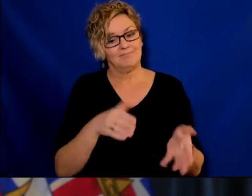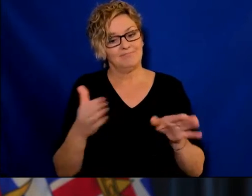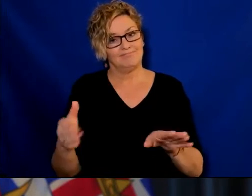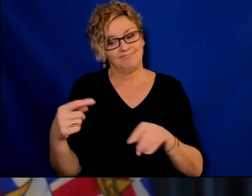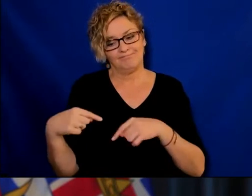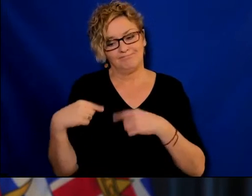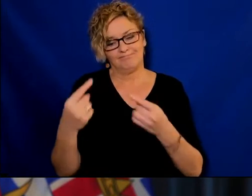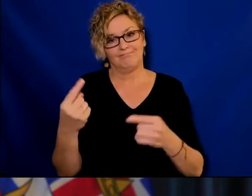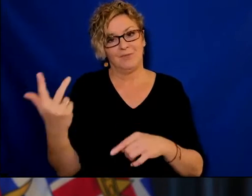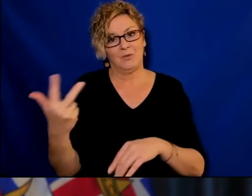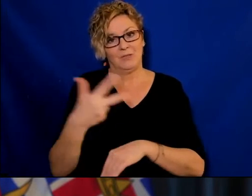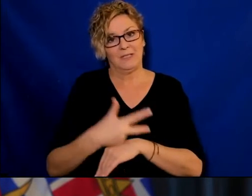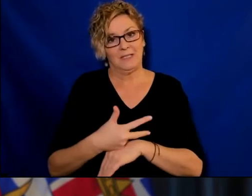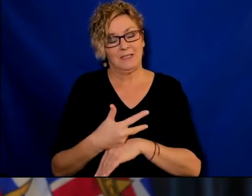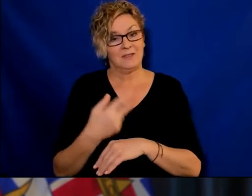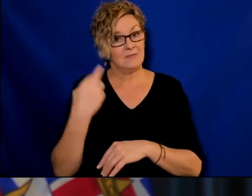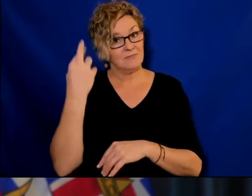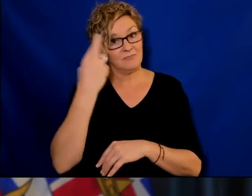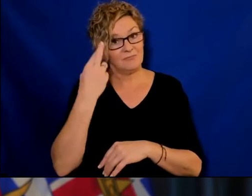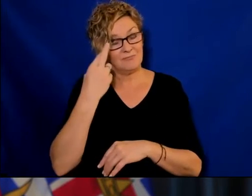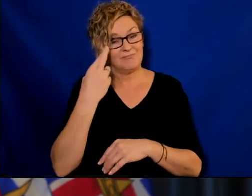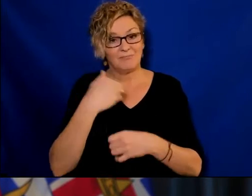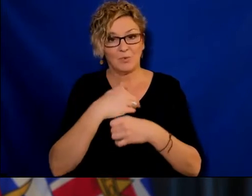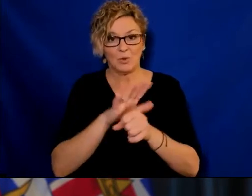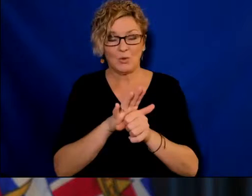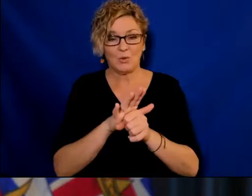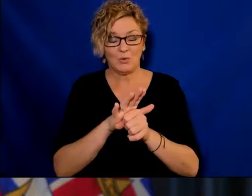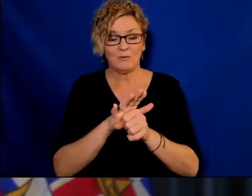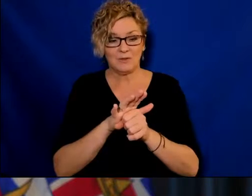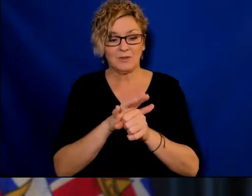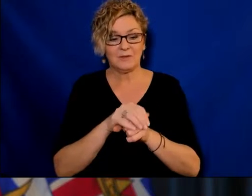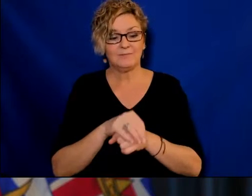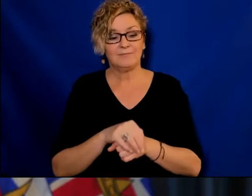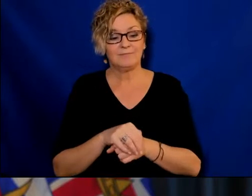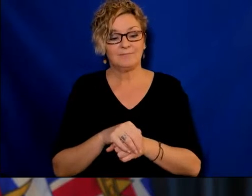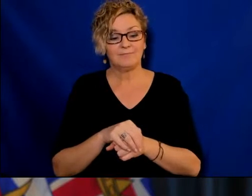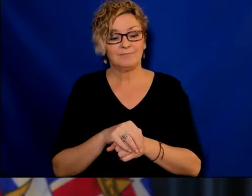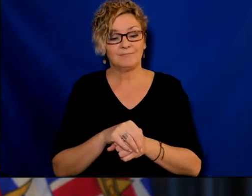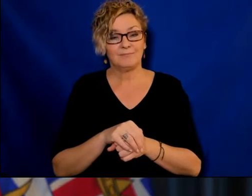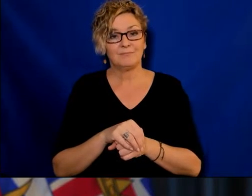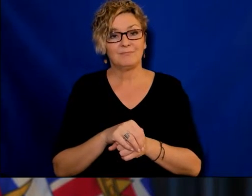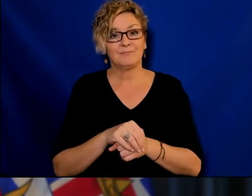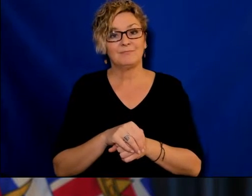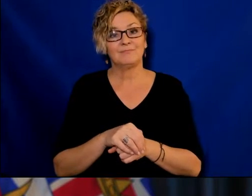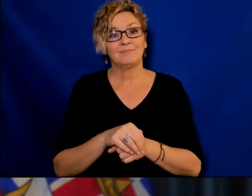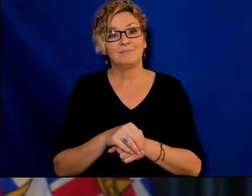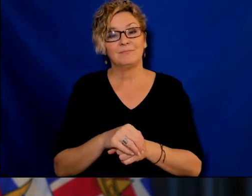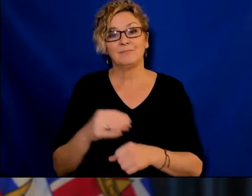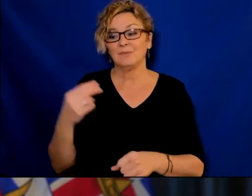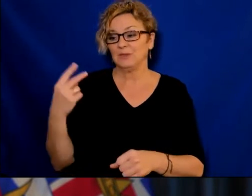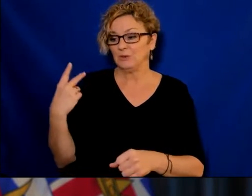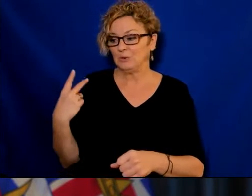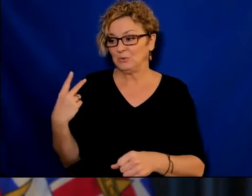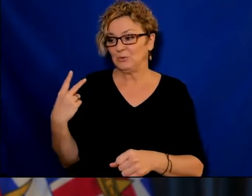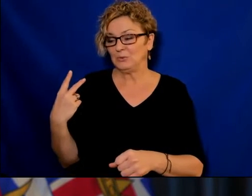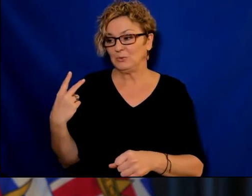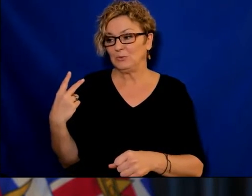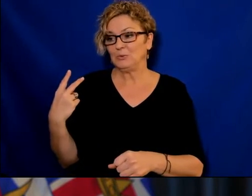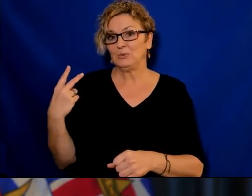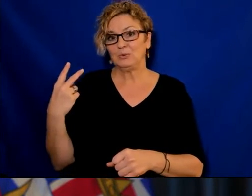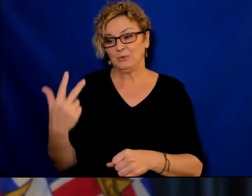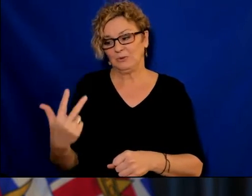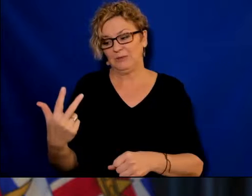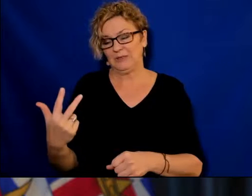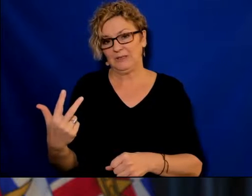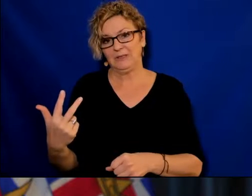from COVID-19. 2 from Friday to Saturday, 4 from Saturday to Sunday, 3 from Sunday to today.